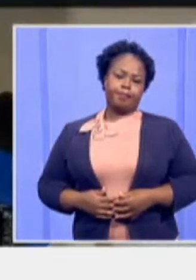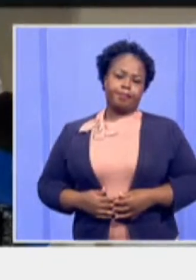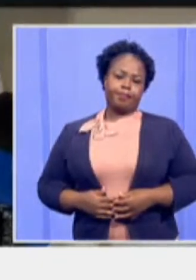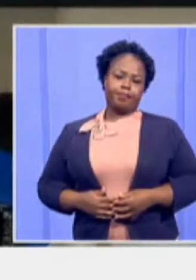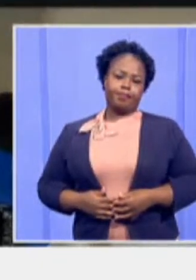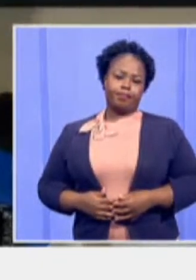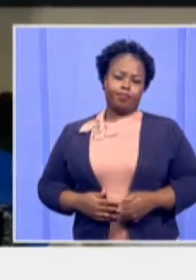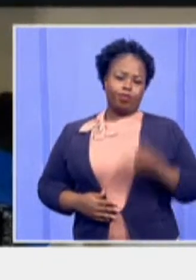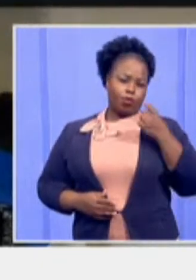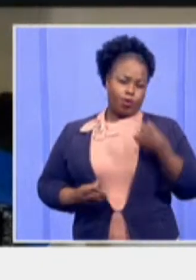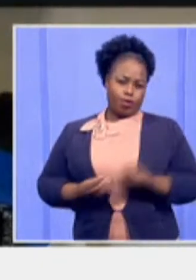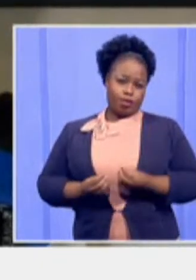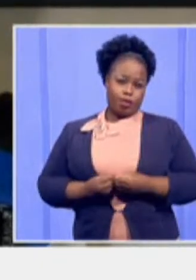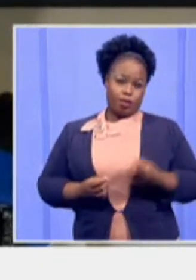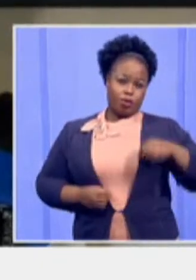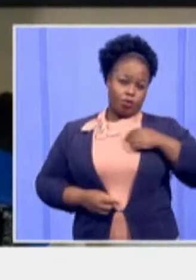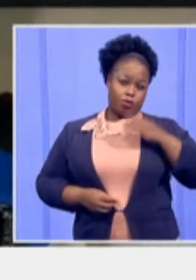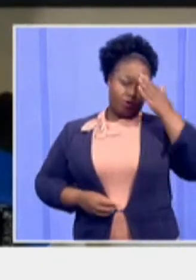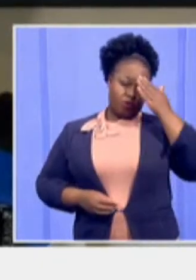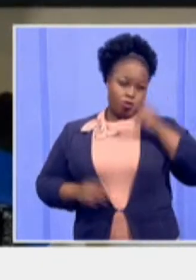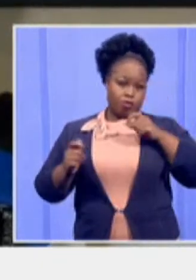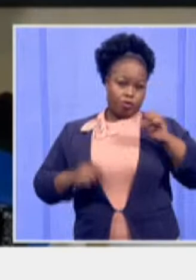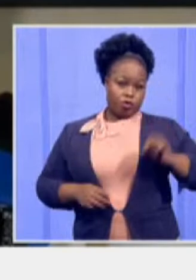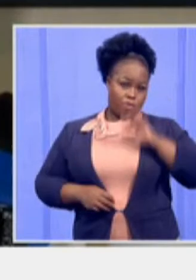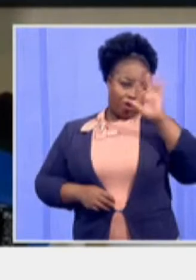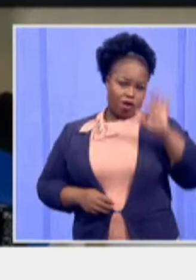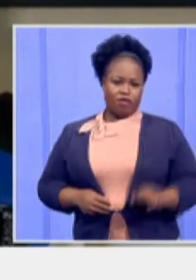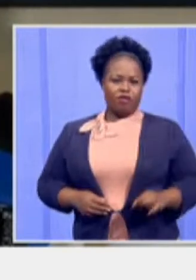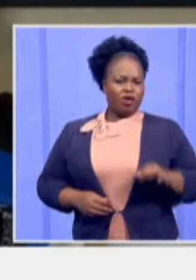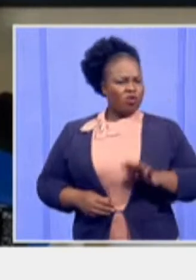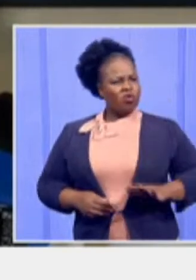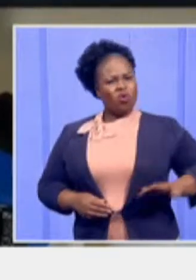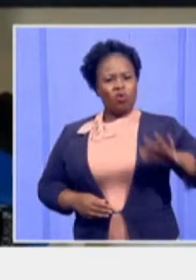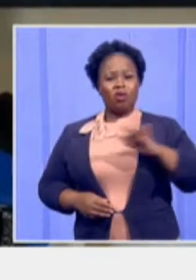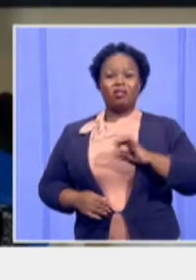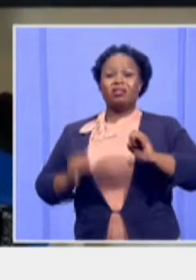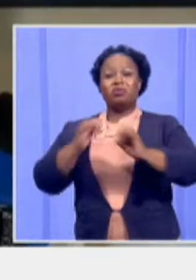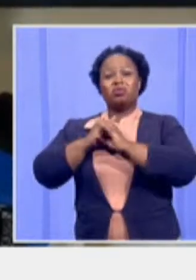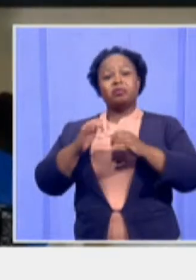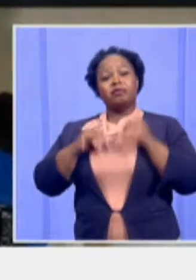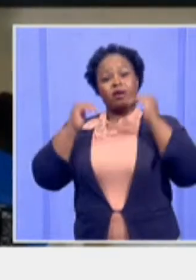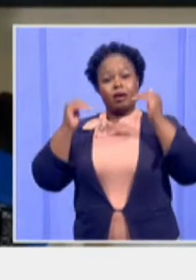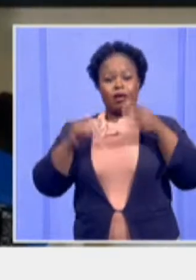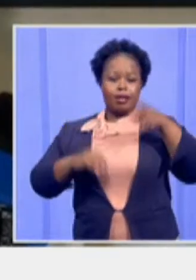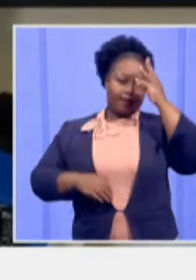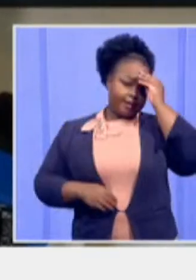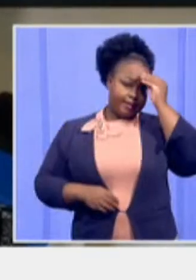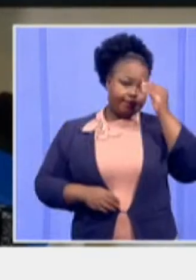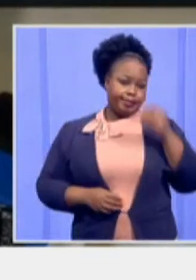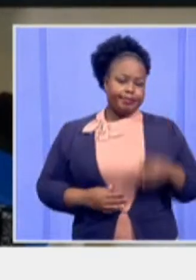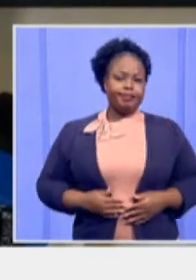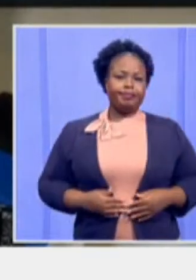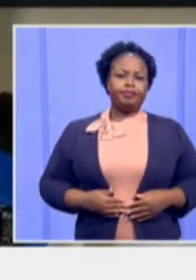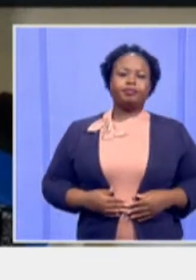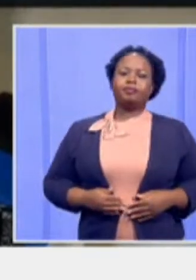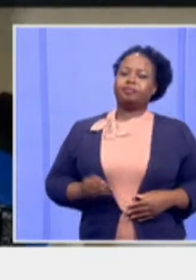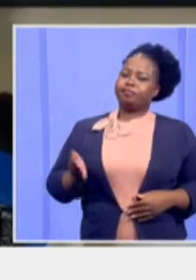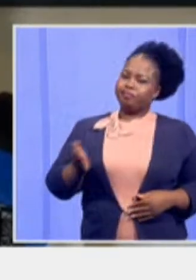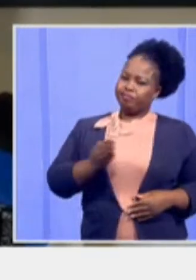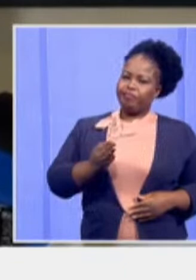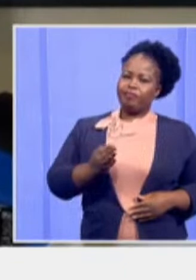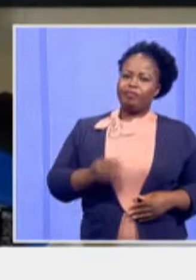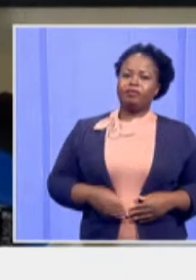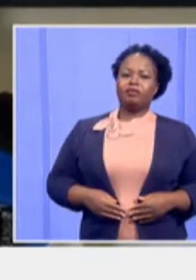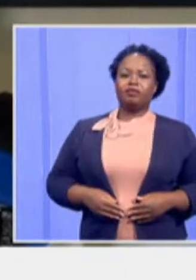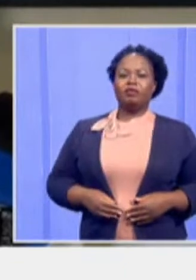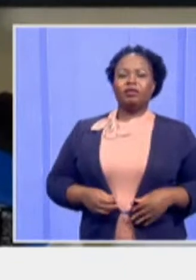One thing which you must realize as South Africa and everyone, that institutions of higher learning are a microcosm